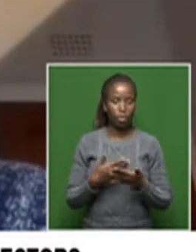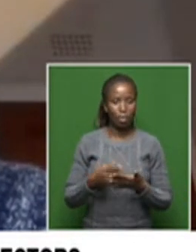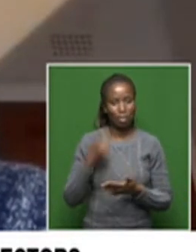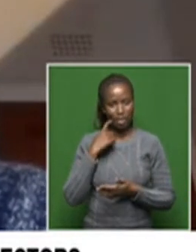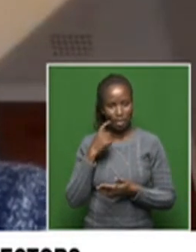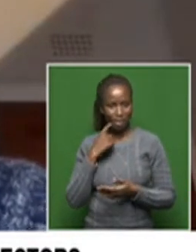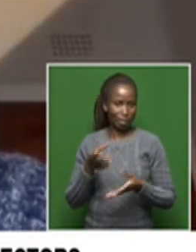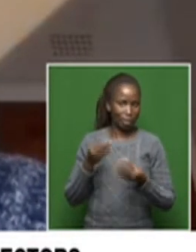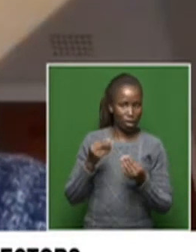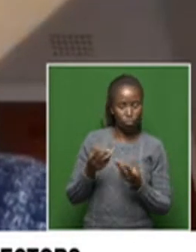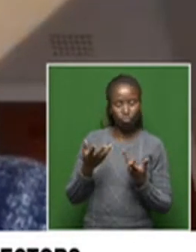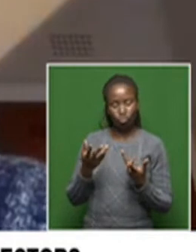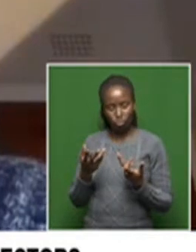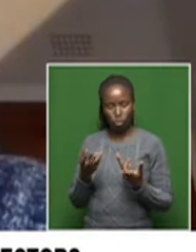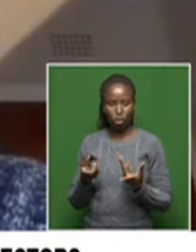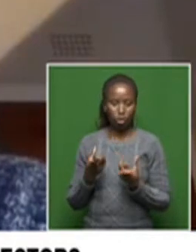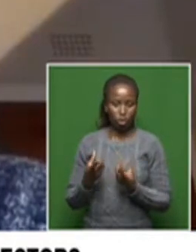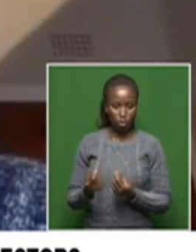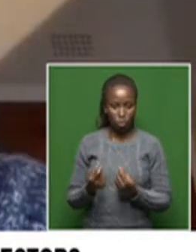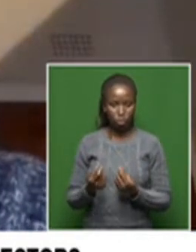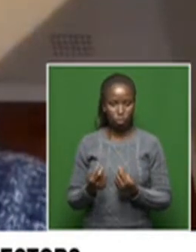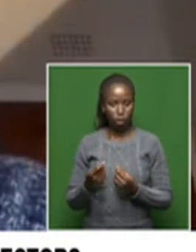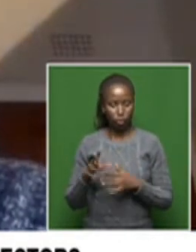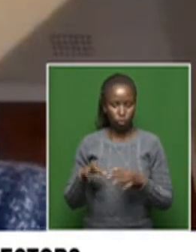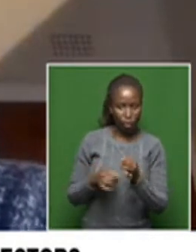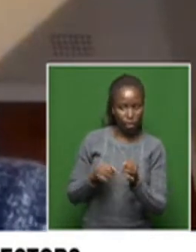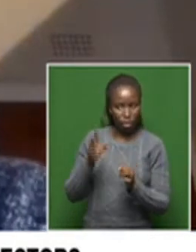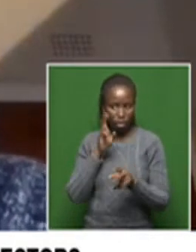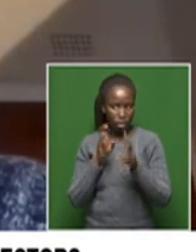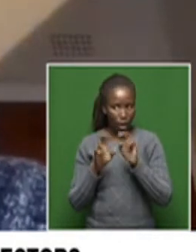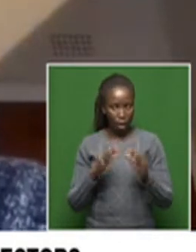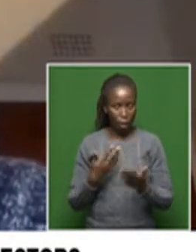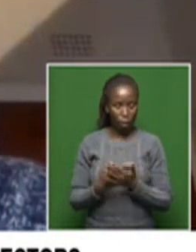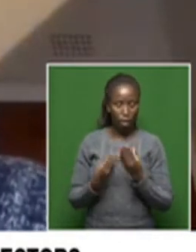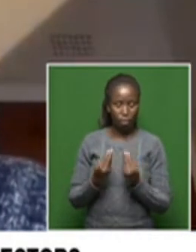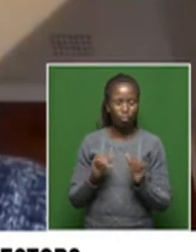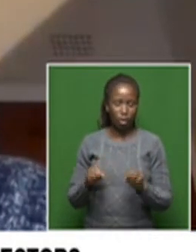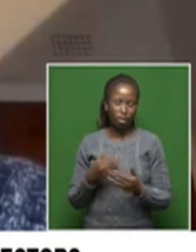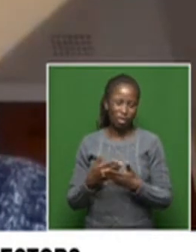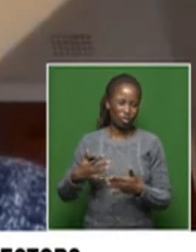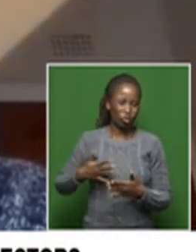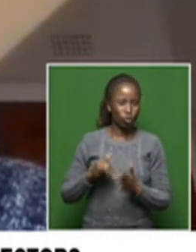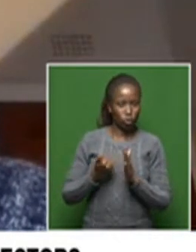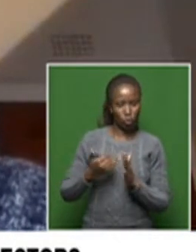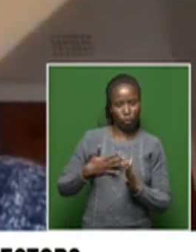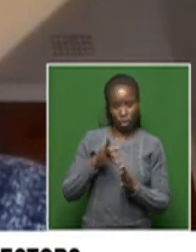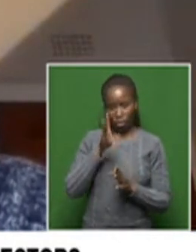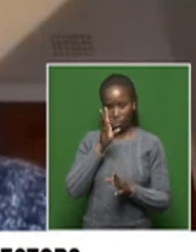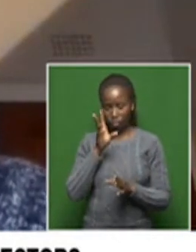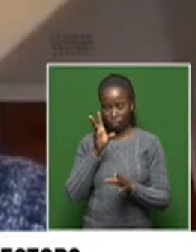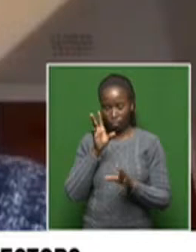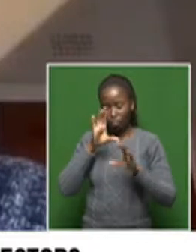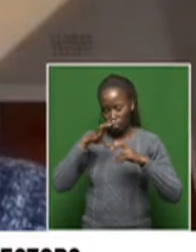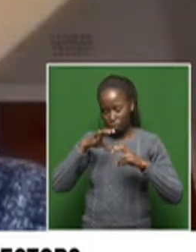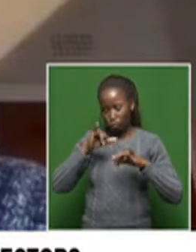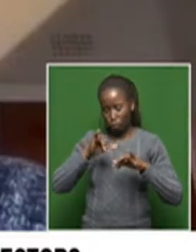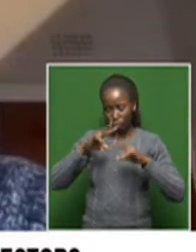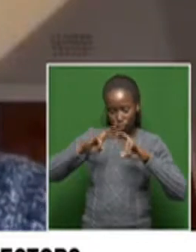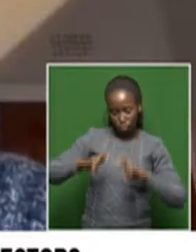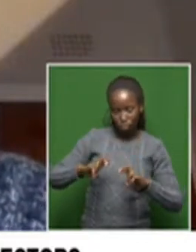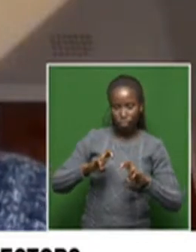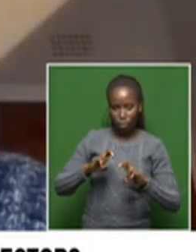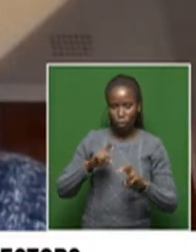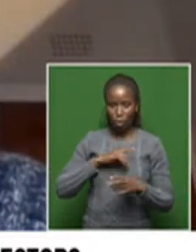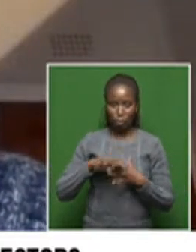heal ourselves or in the case of us doctors, heal other people. I just wanted to make that observation because I thought it was a very interesting thing that you said